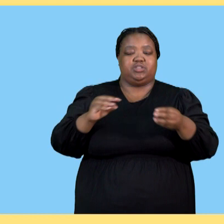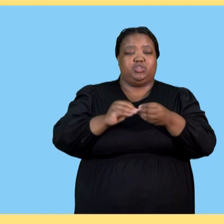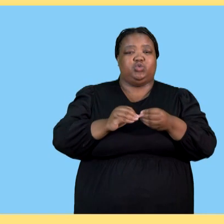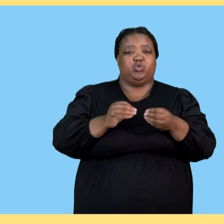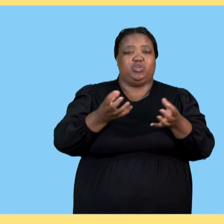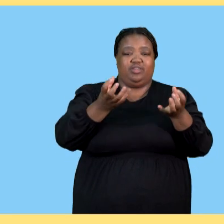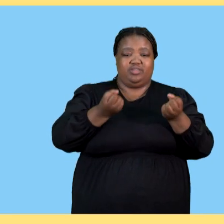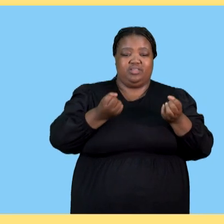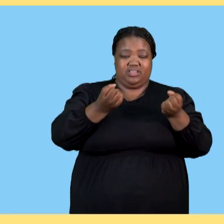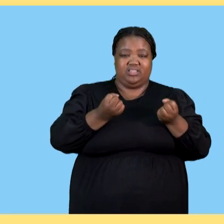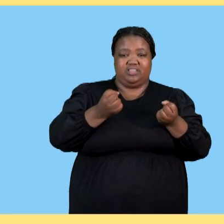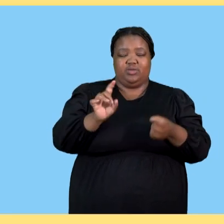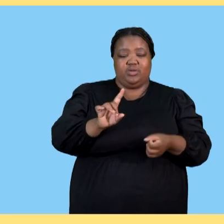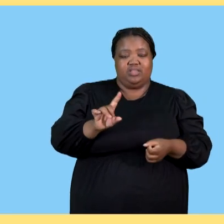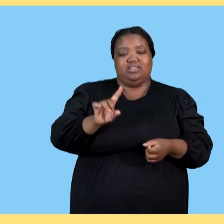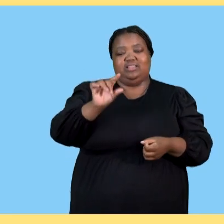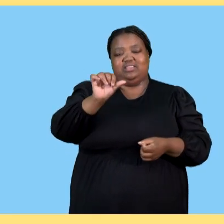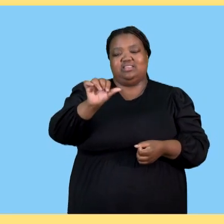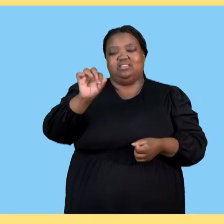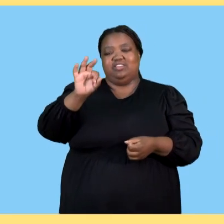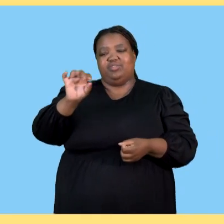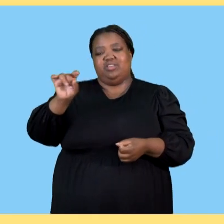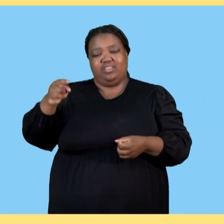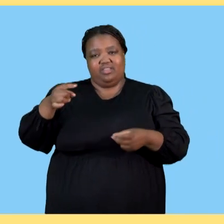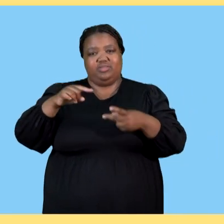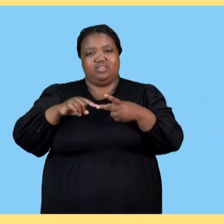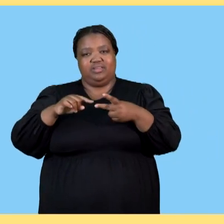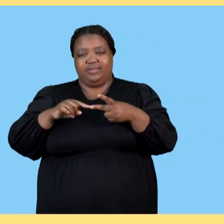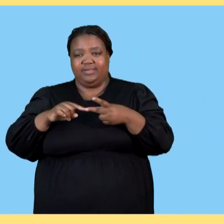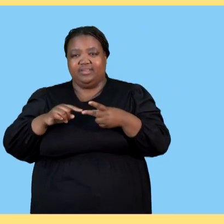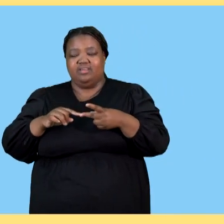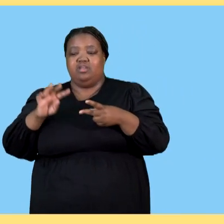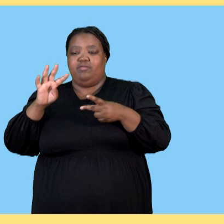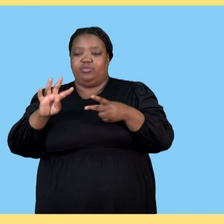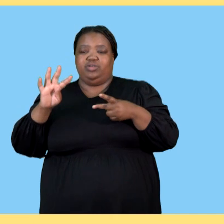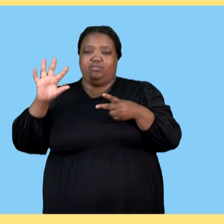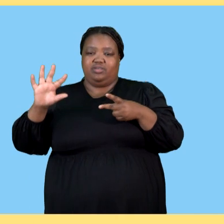the total receipts, we say 63,000 in the calculator plus